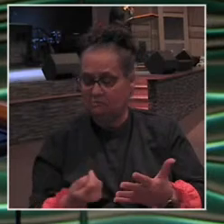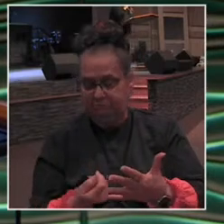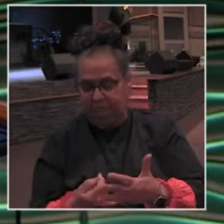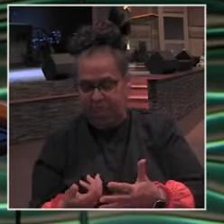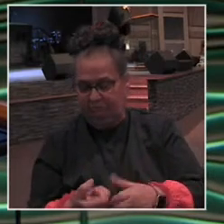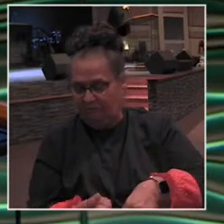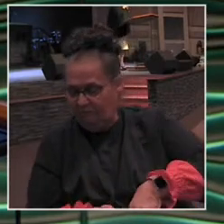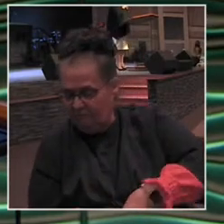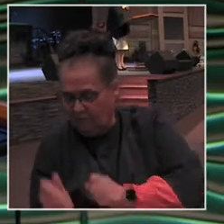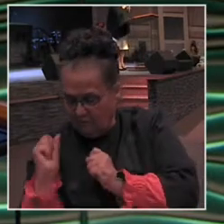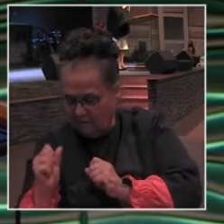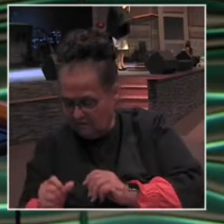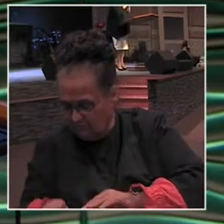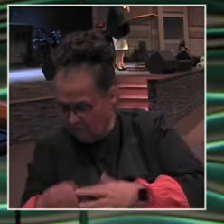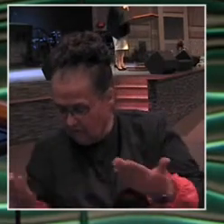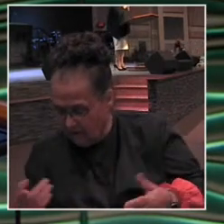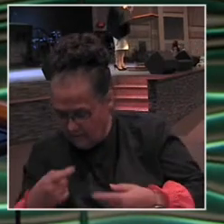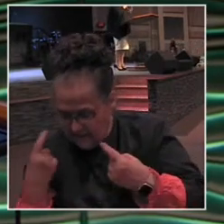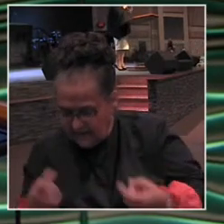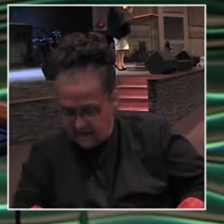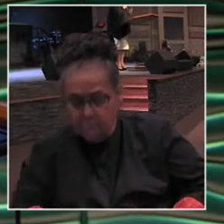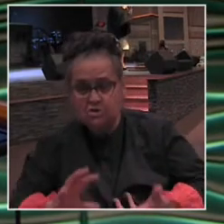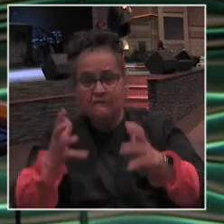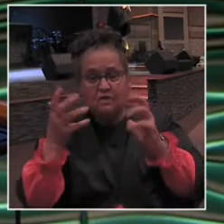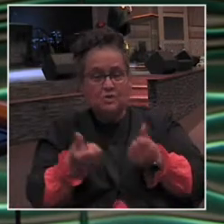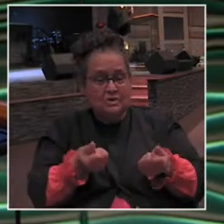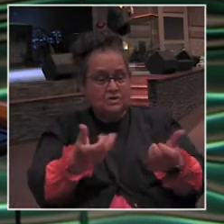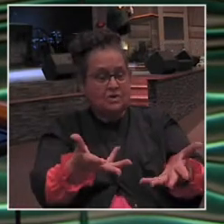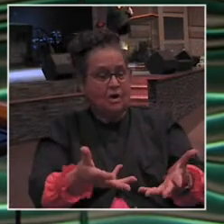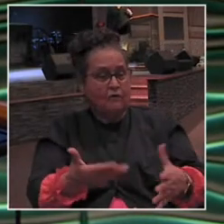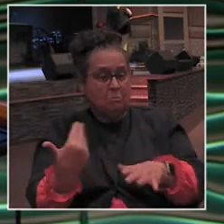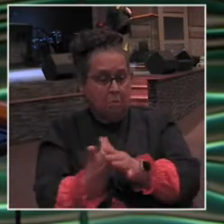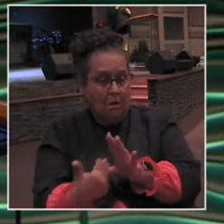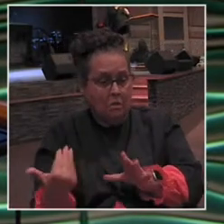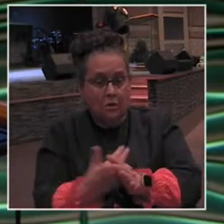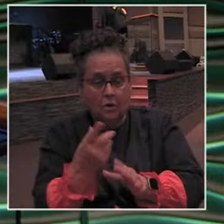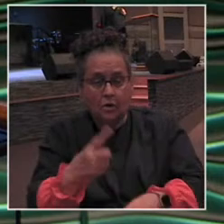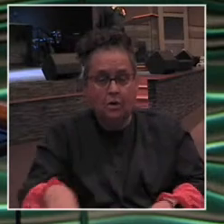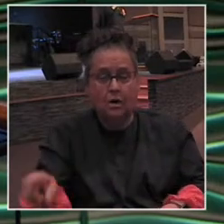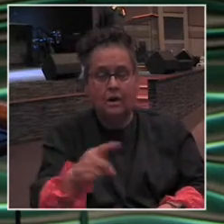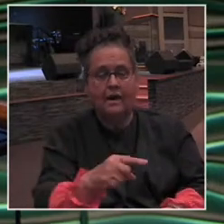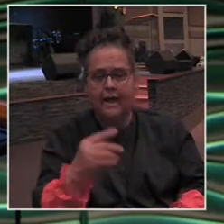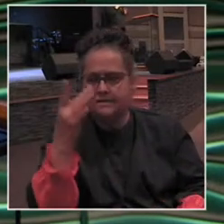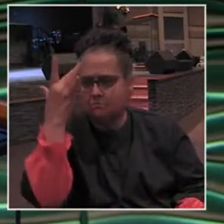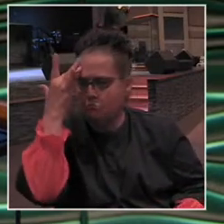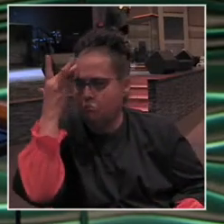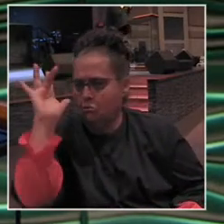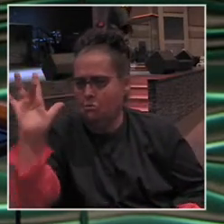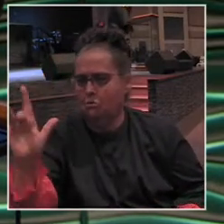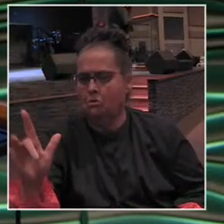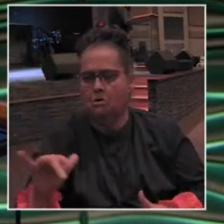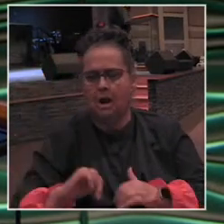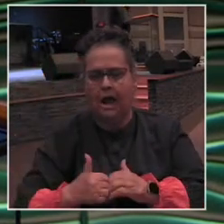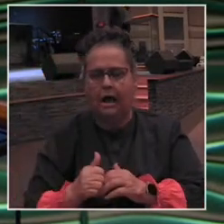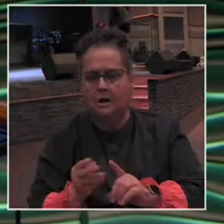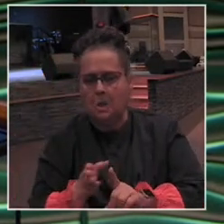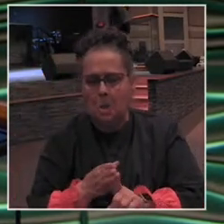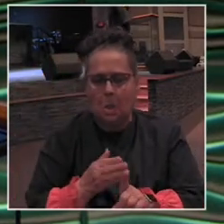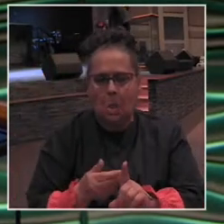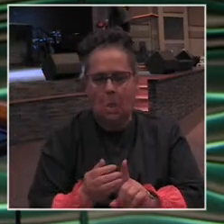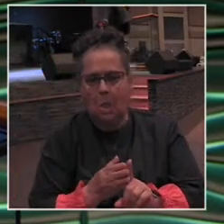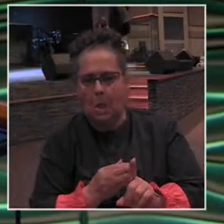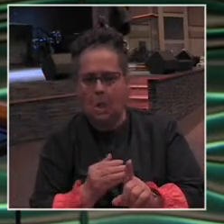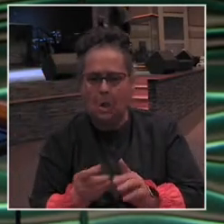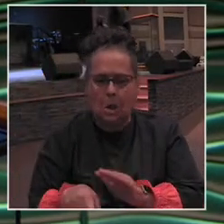muck and uncovered the enemy's confusion, distraction, and cunning ways that he is doing to be able